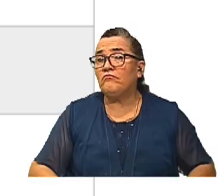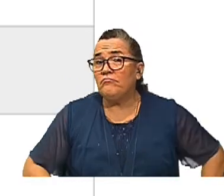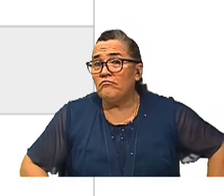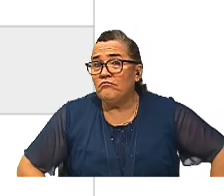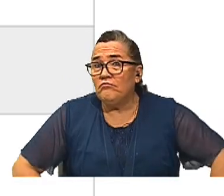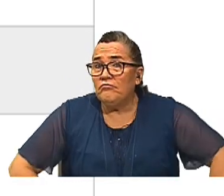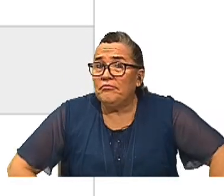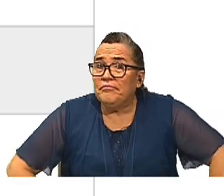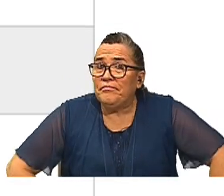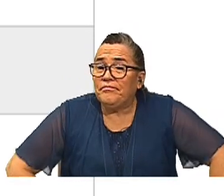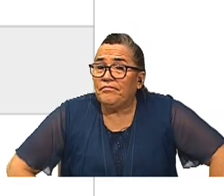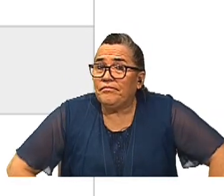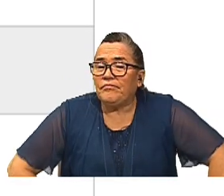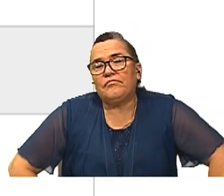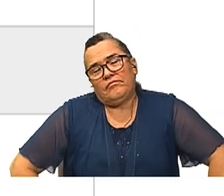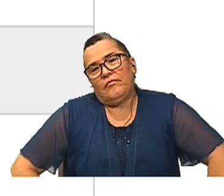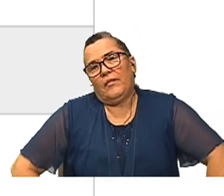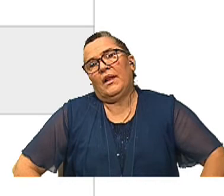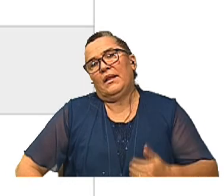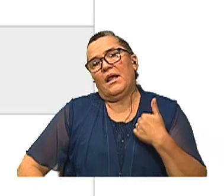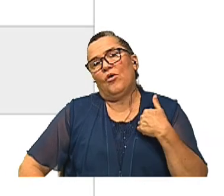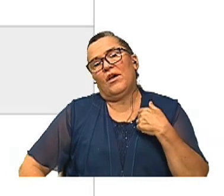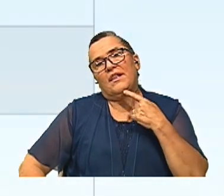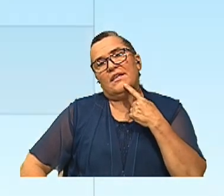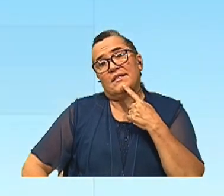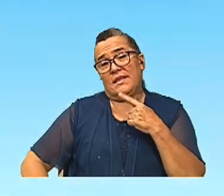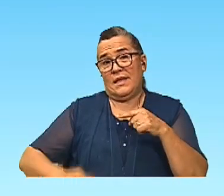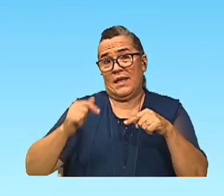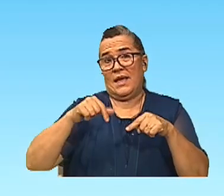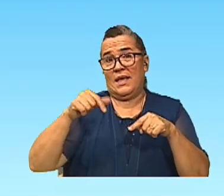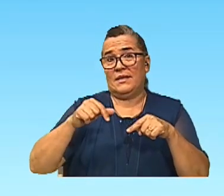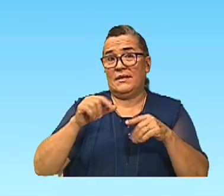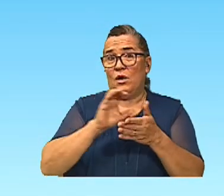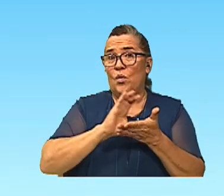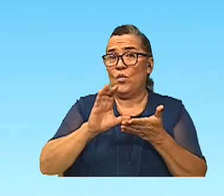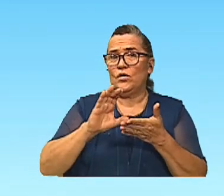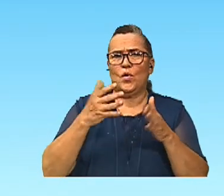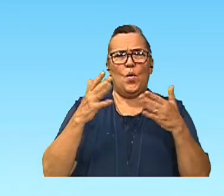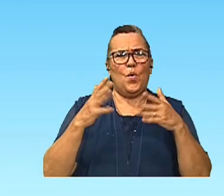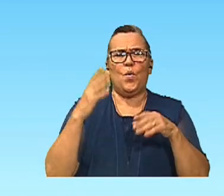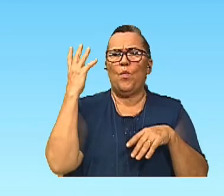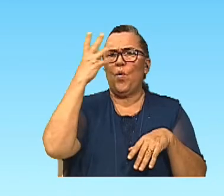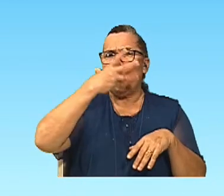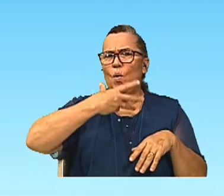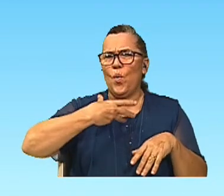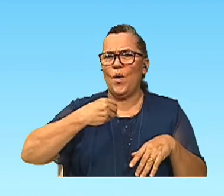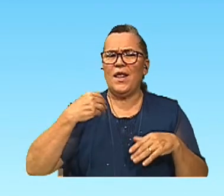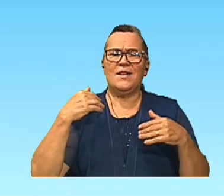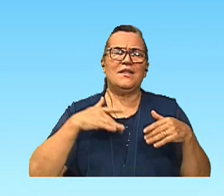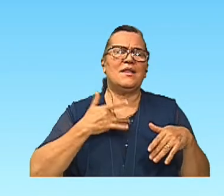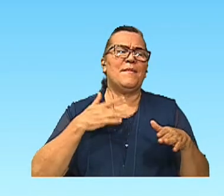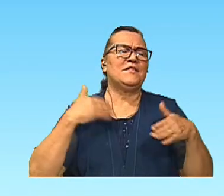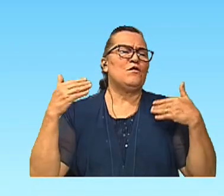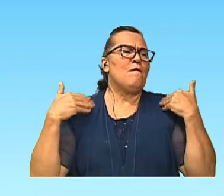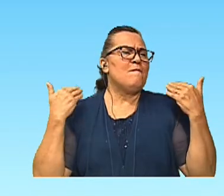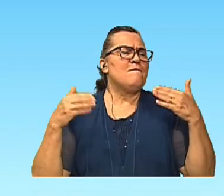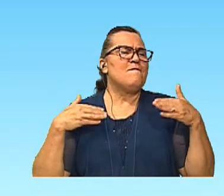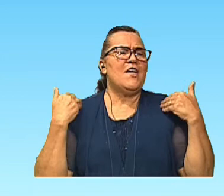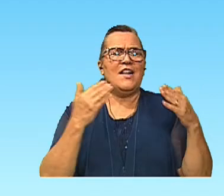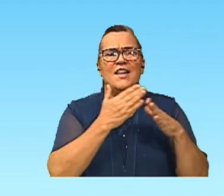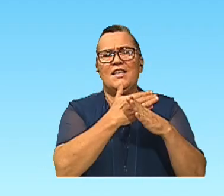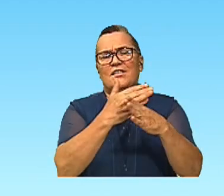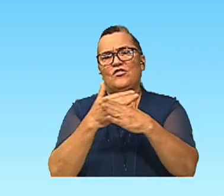I have to say that this class has been very nice. I feel so happy to share with you at